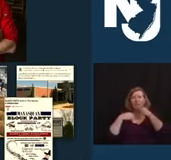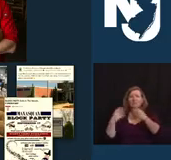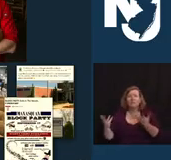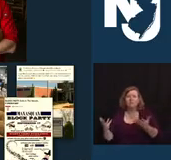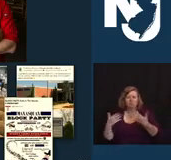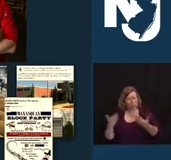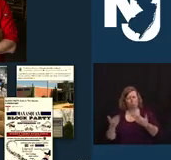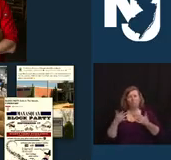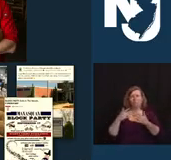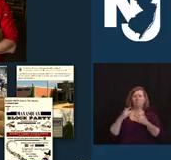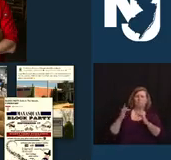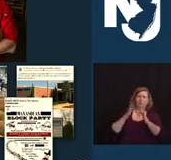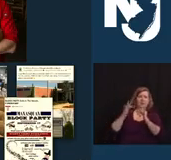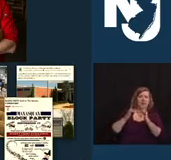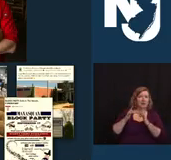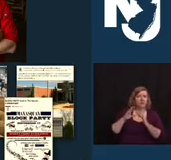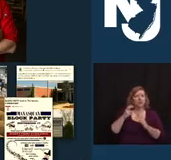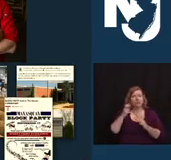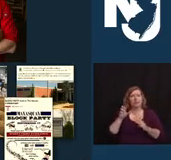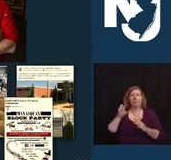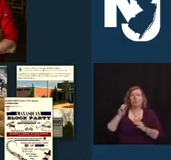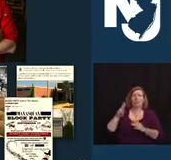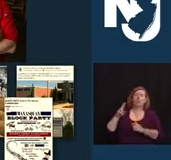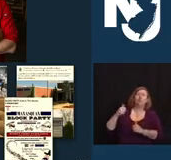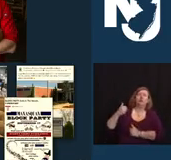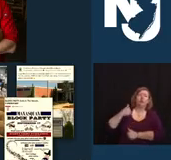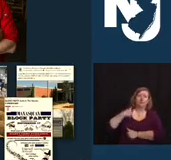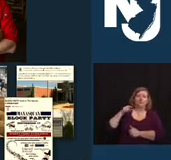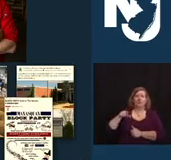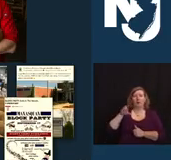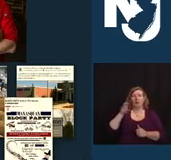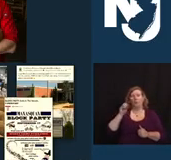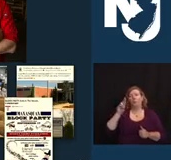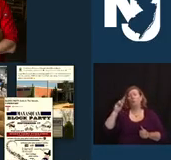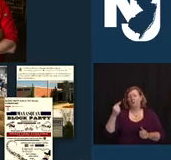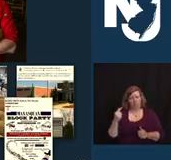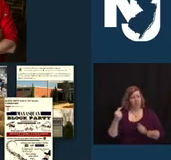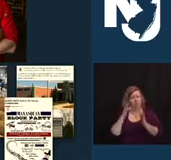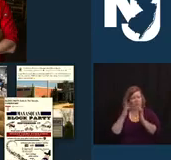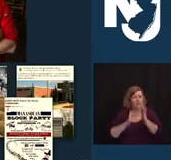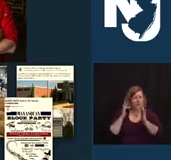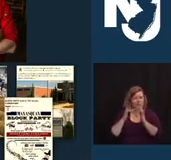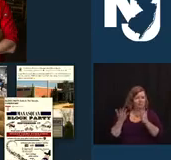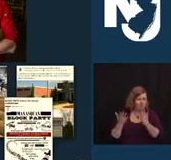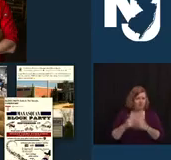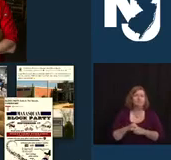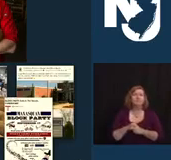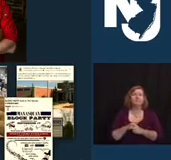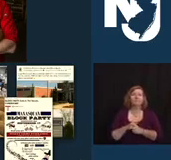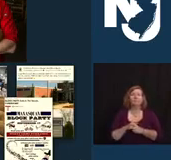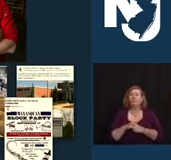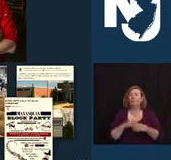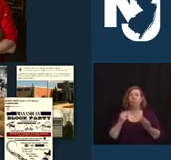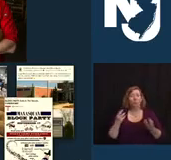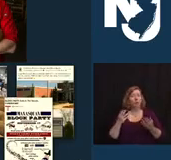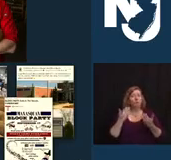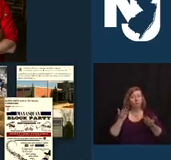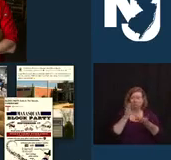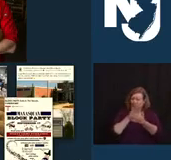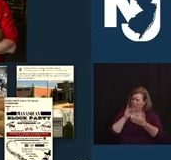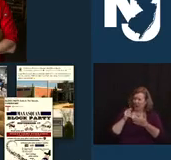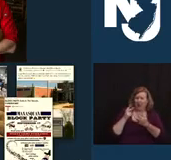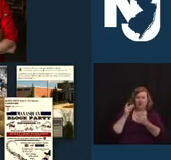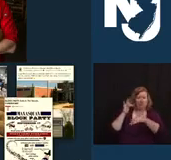him at cheflousarmy.org. No apostrophe, cheflousarmy.org, or stop off and say hi next time you're in